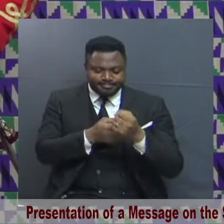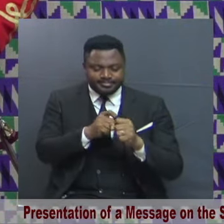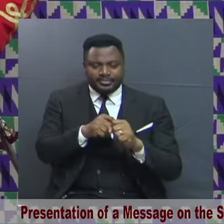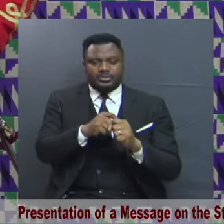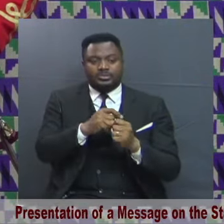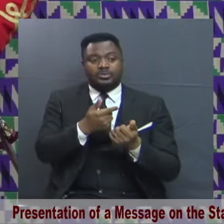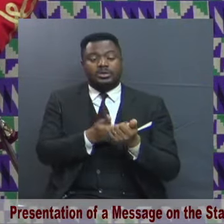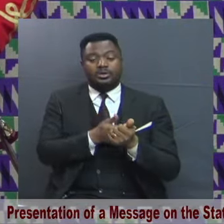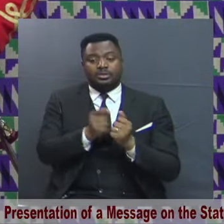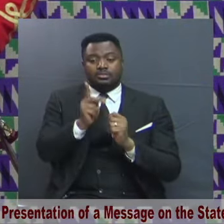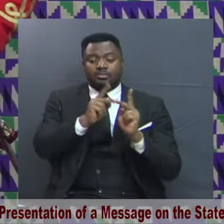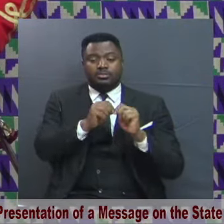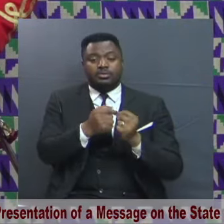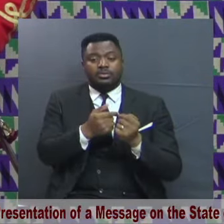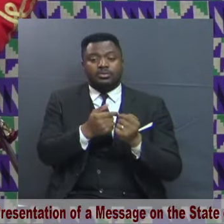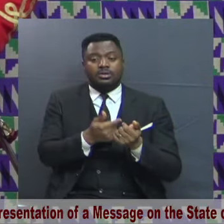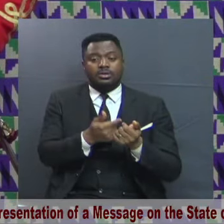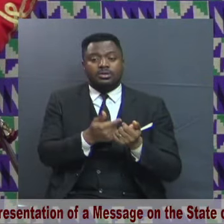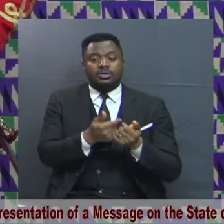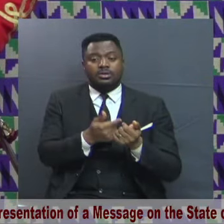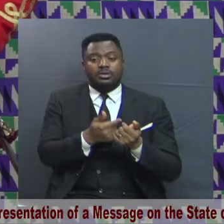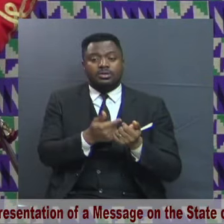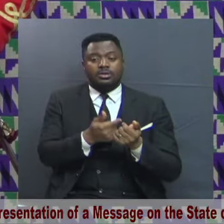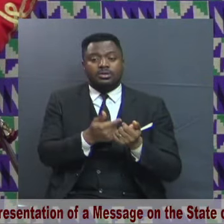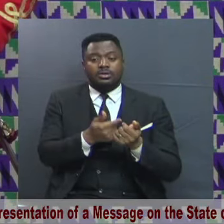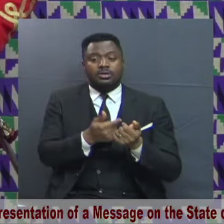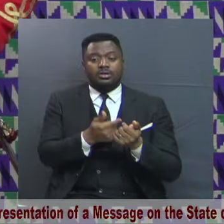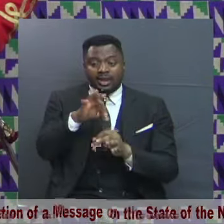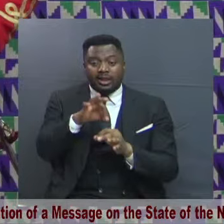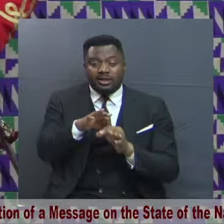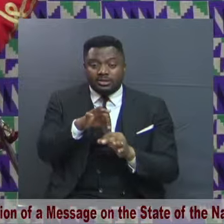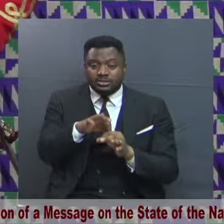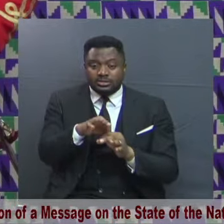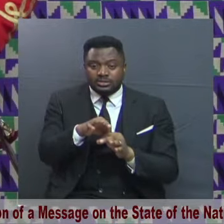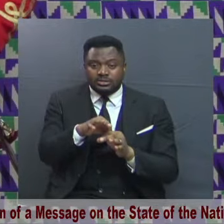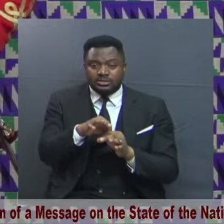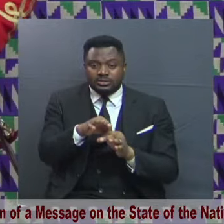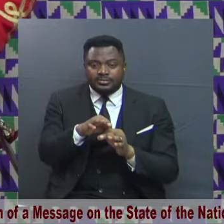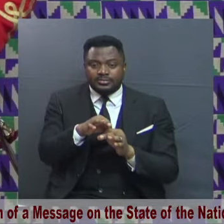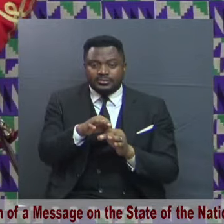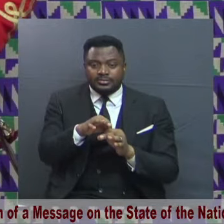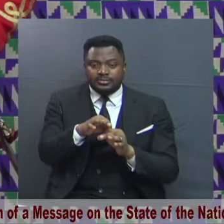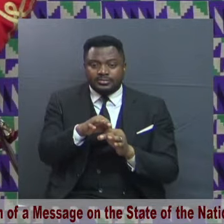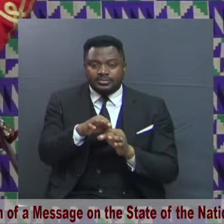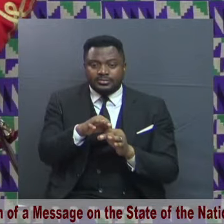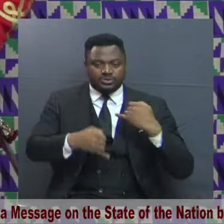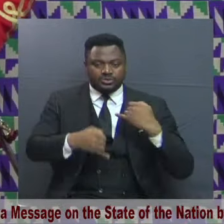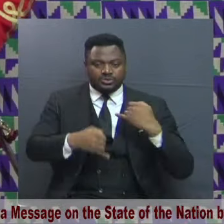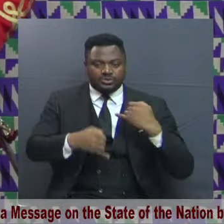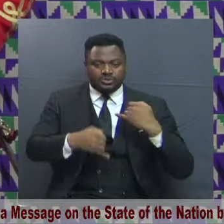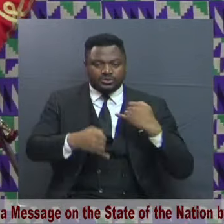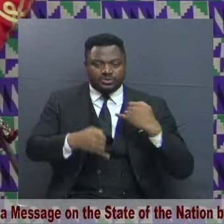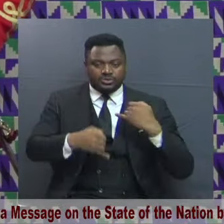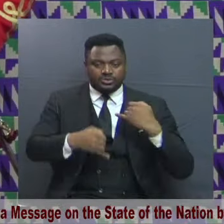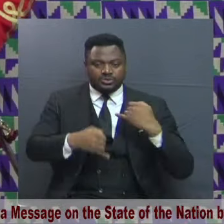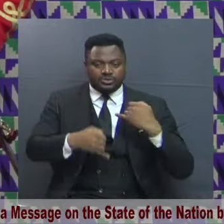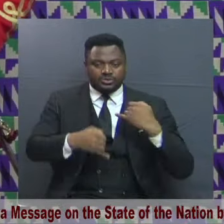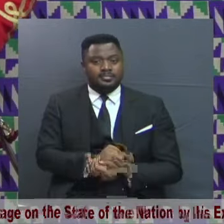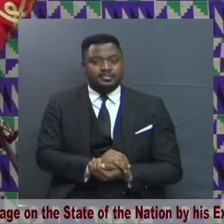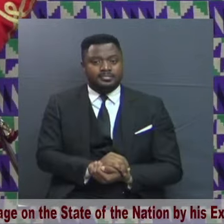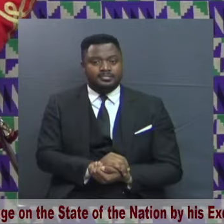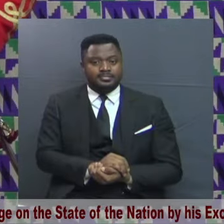of Ghana to make politics in elections the serious and joyful phenomenon they should